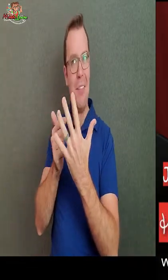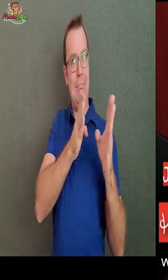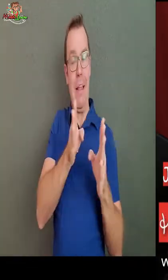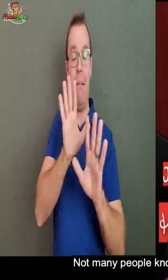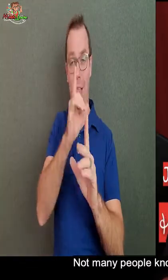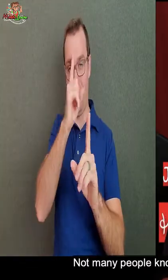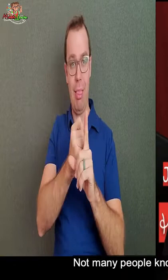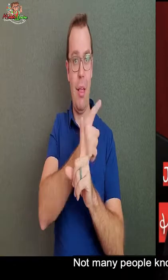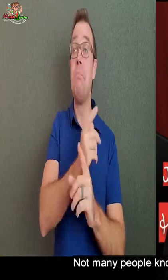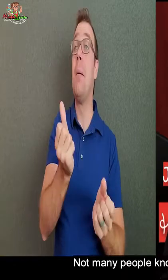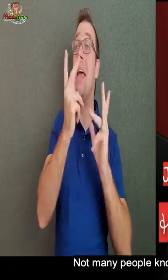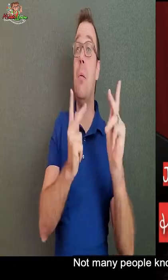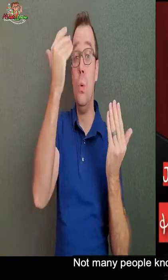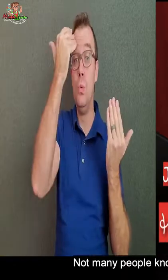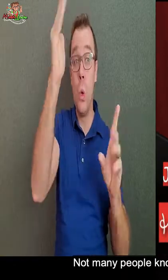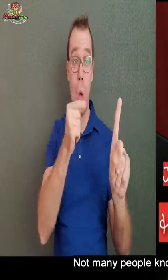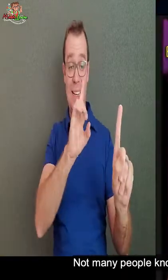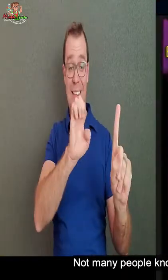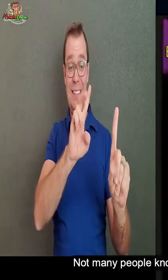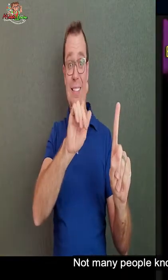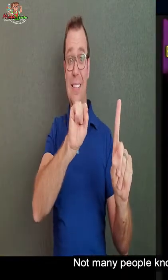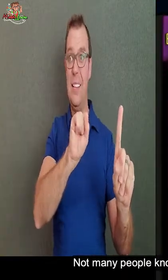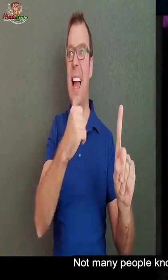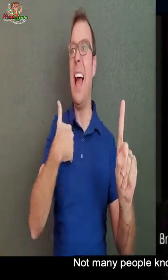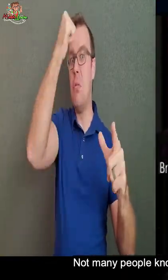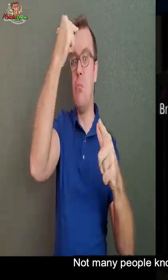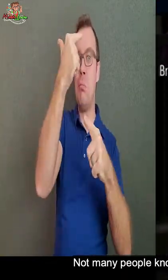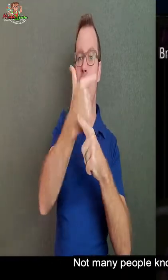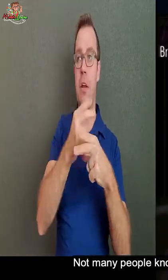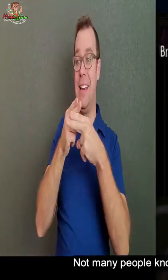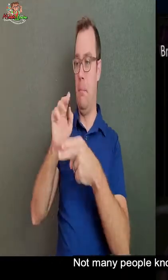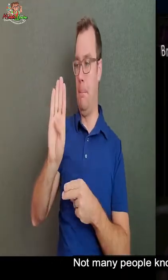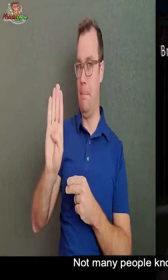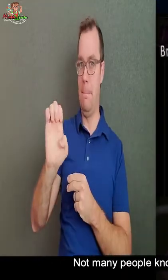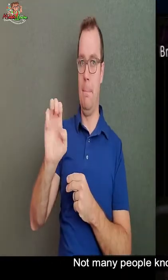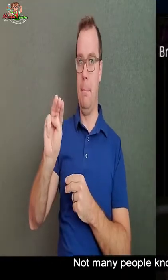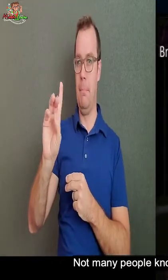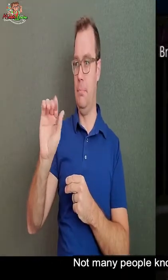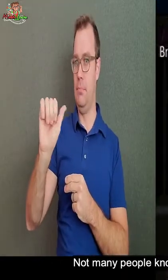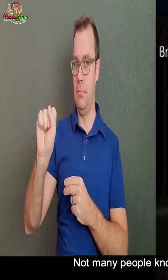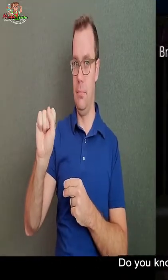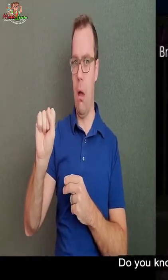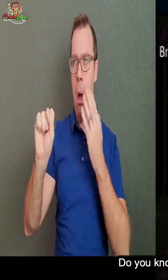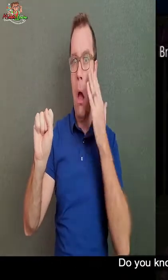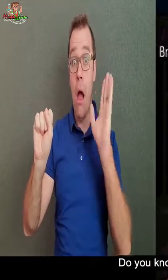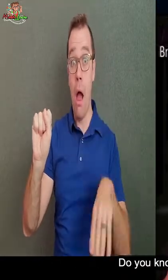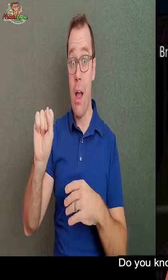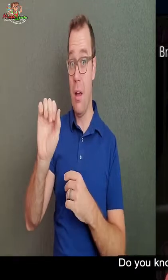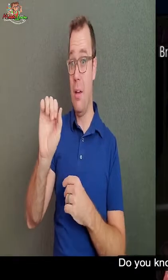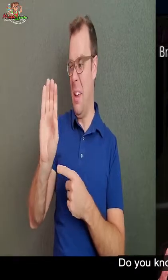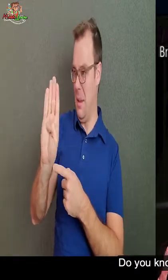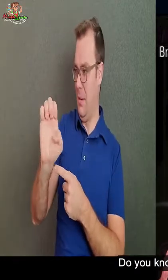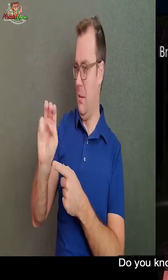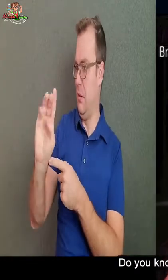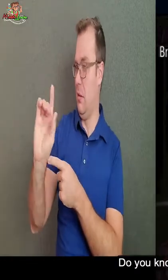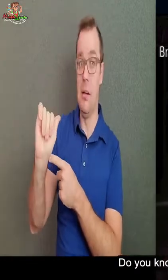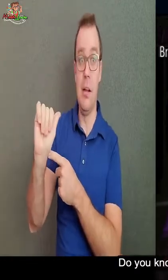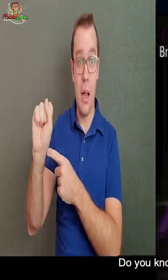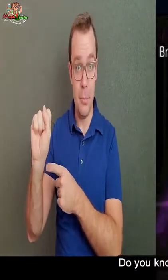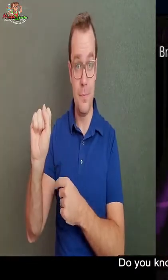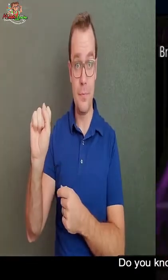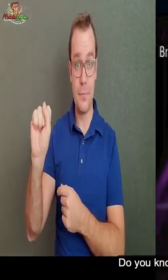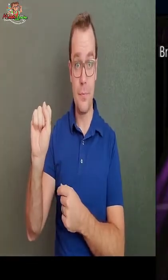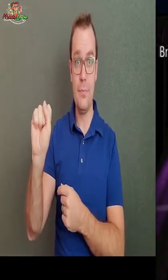to that. Not many people know that Devdas had a brother called Bhemdas. Do you know? He had a brother called